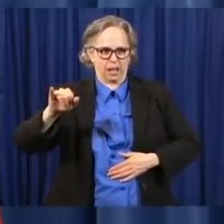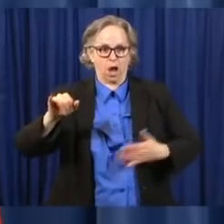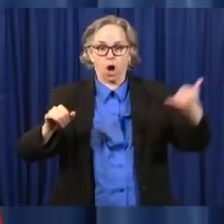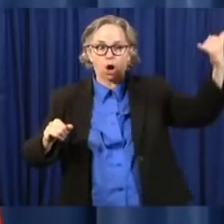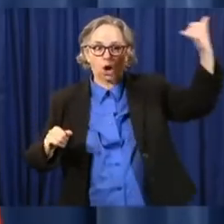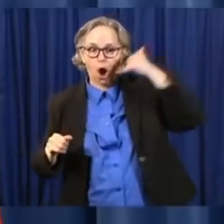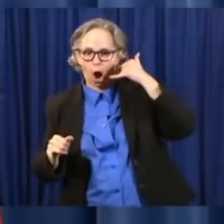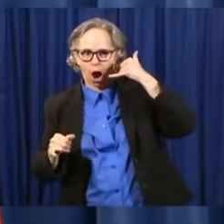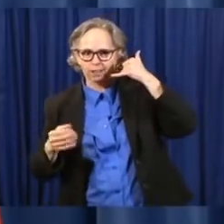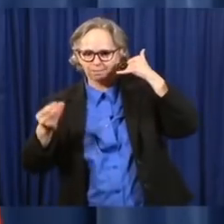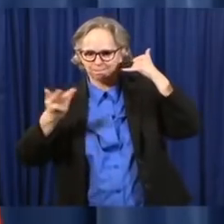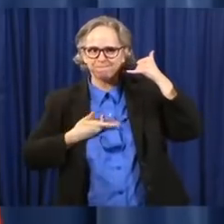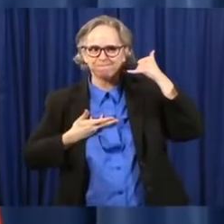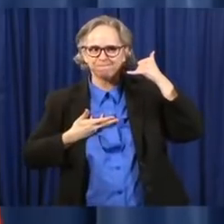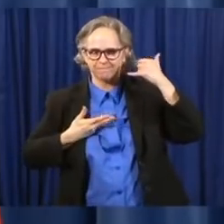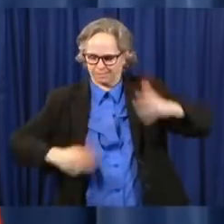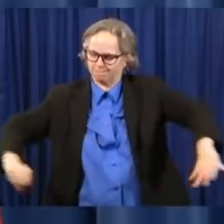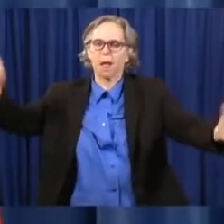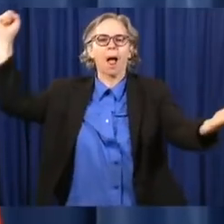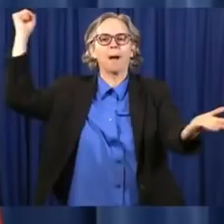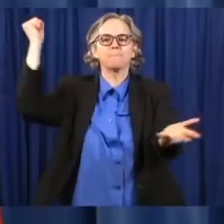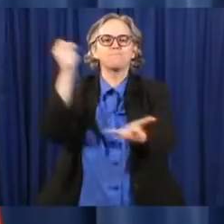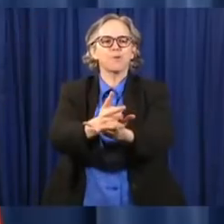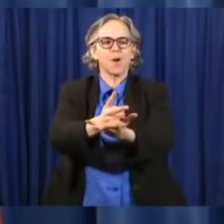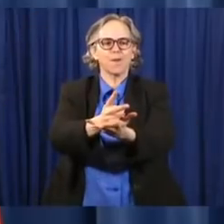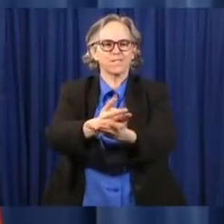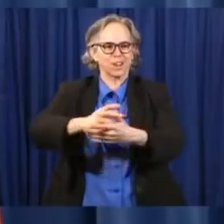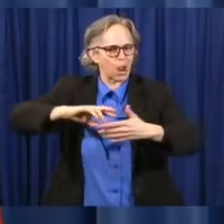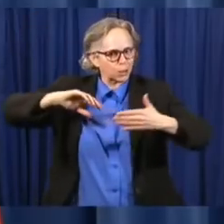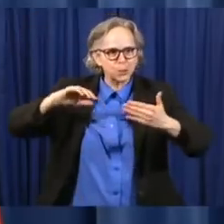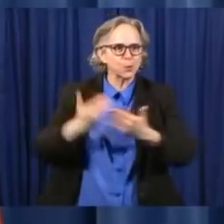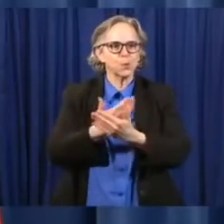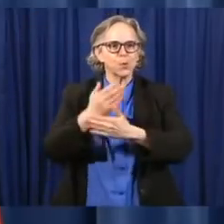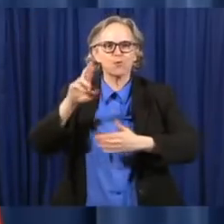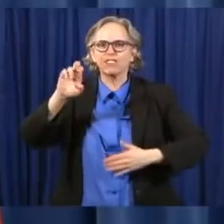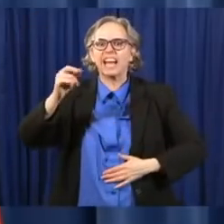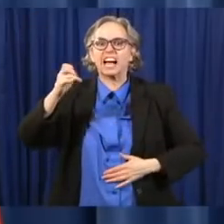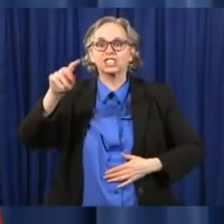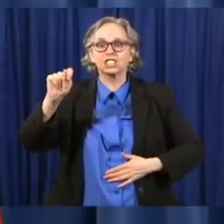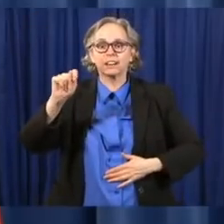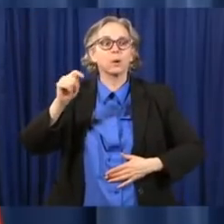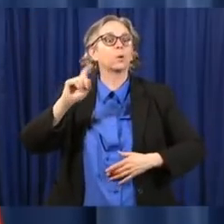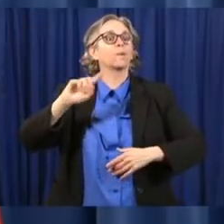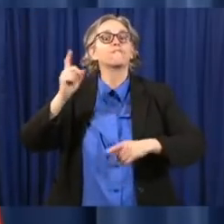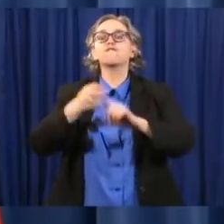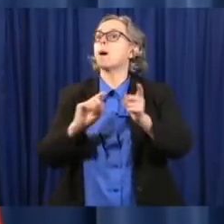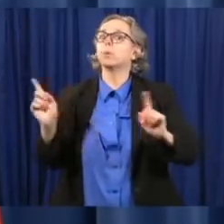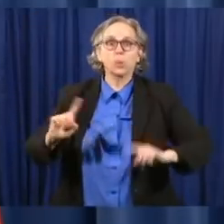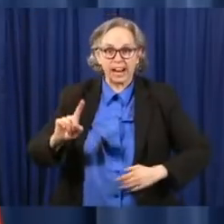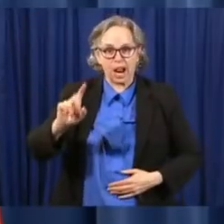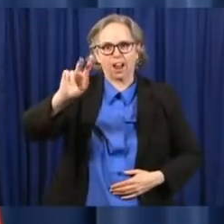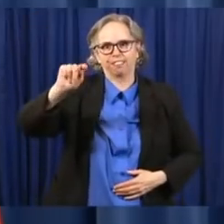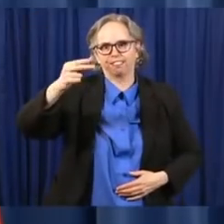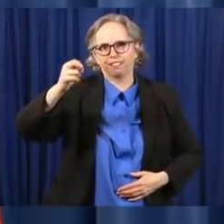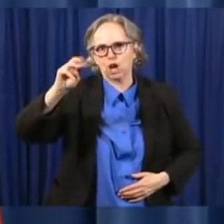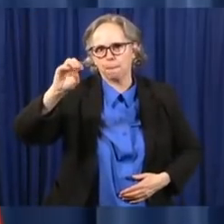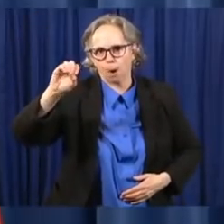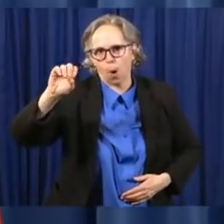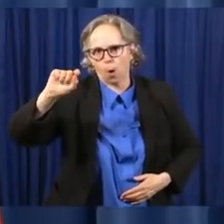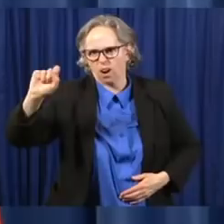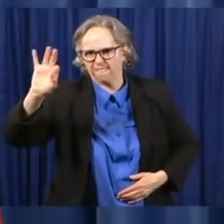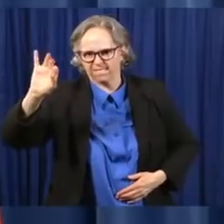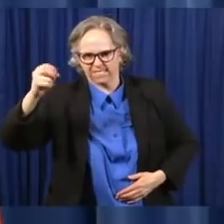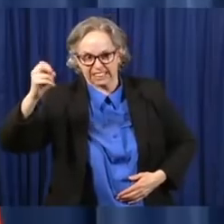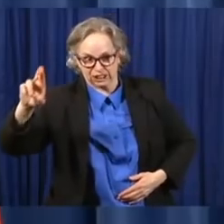version of Thermo Fisher's reagent. So that is very, very good news. Most of the major labs in Ohio